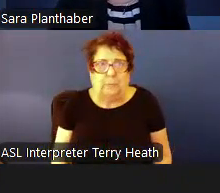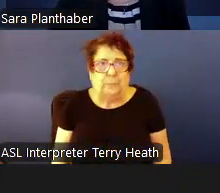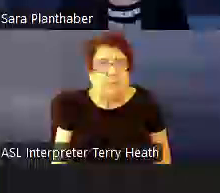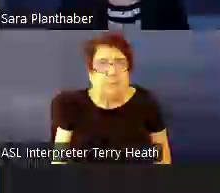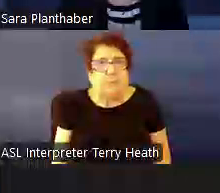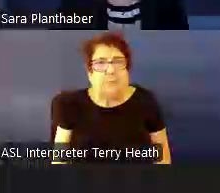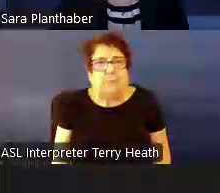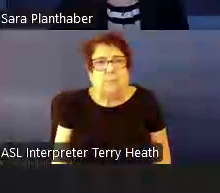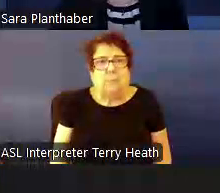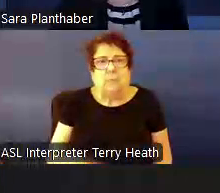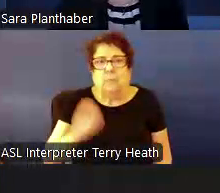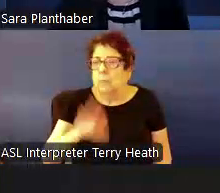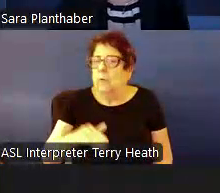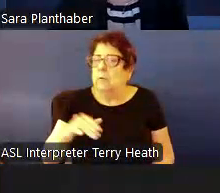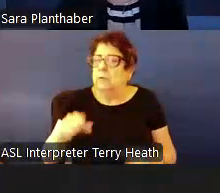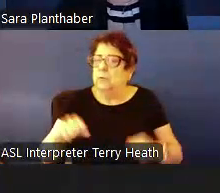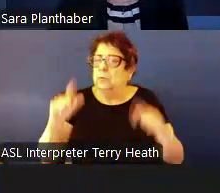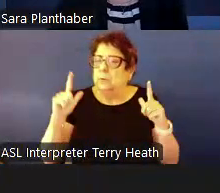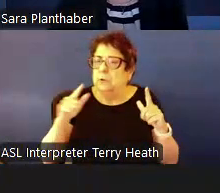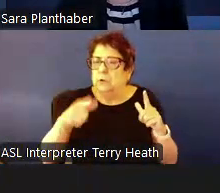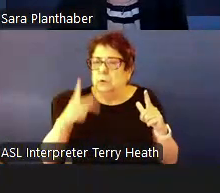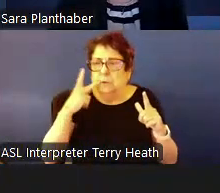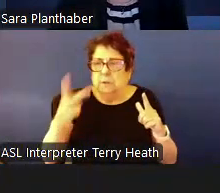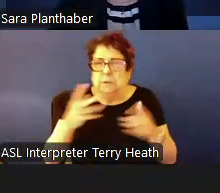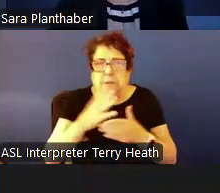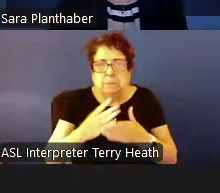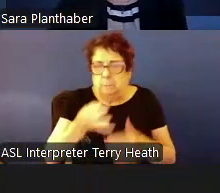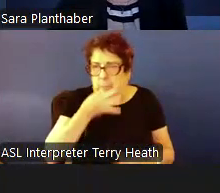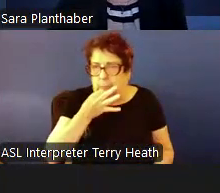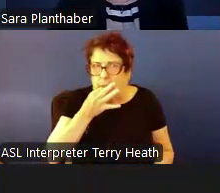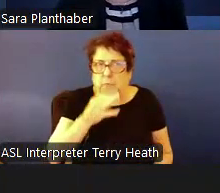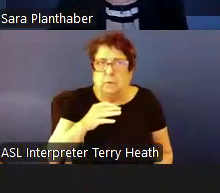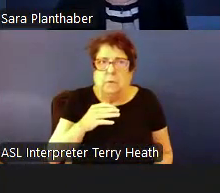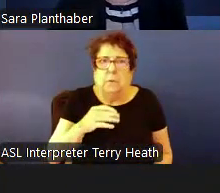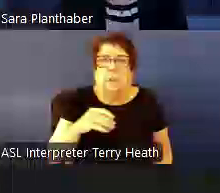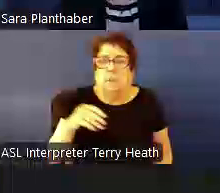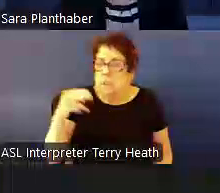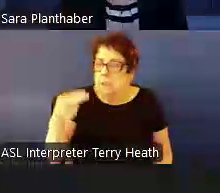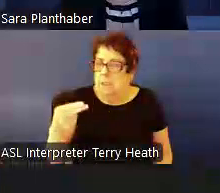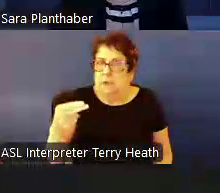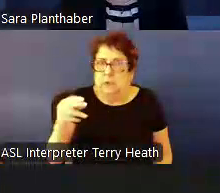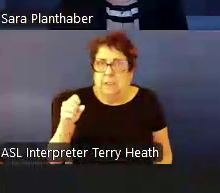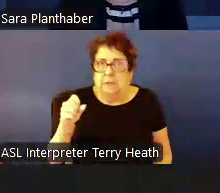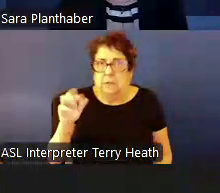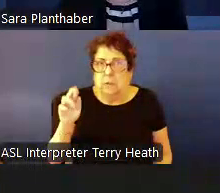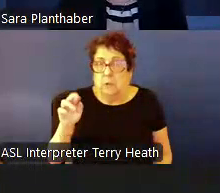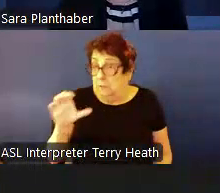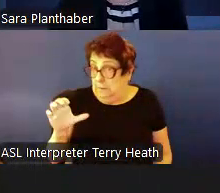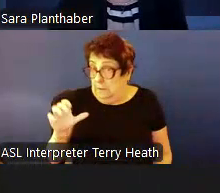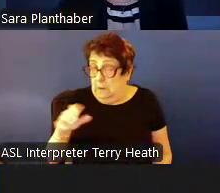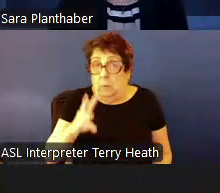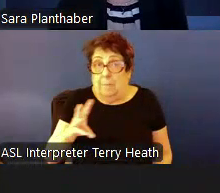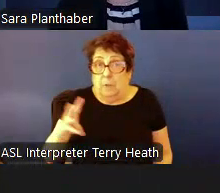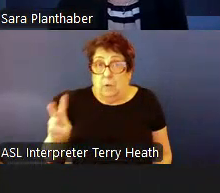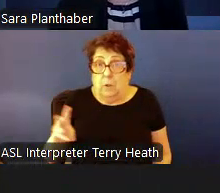And on the screen, you'll see some upcoming HSRC webinars, which are also found on the website. And the next